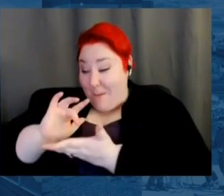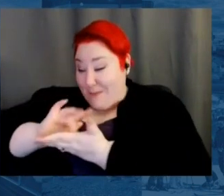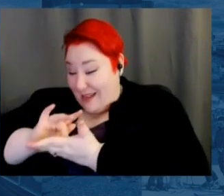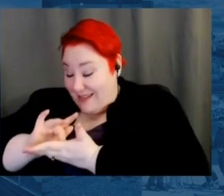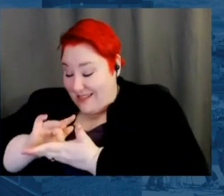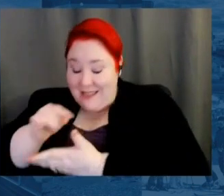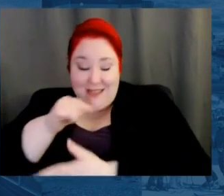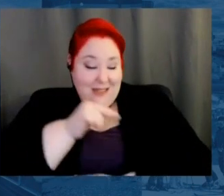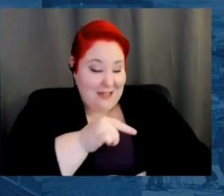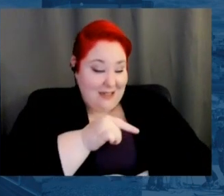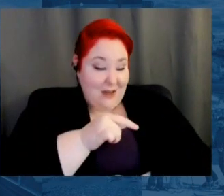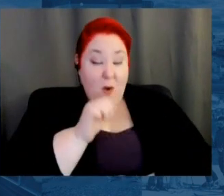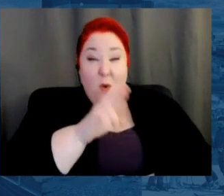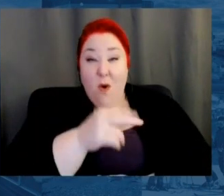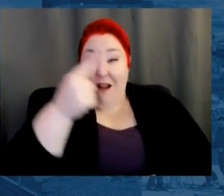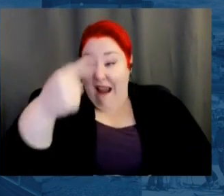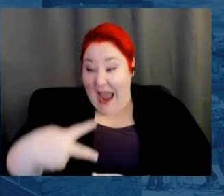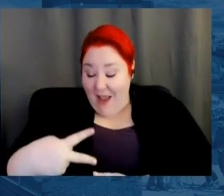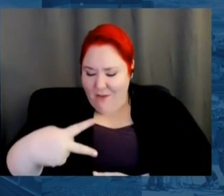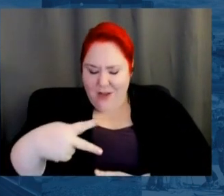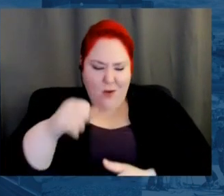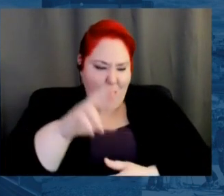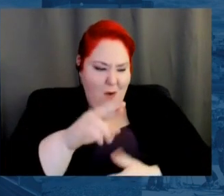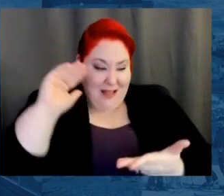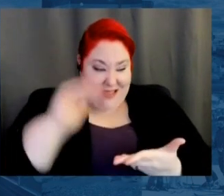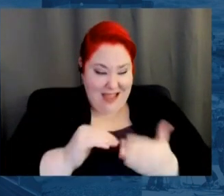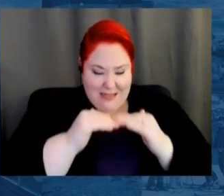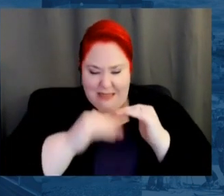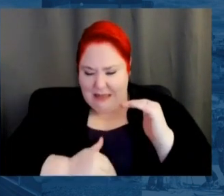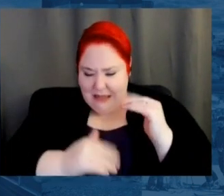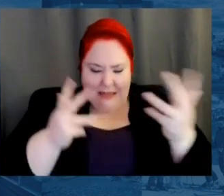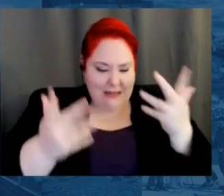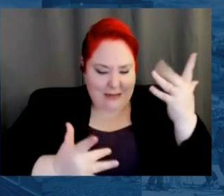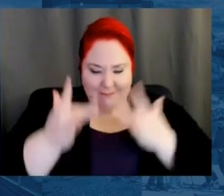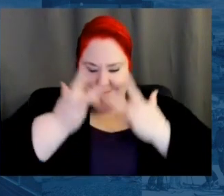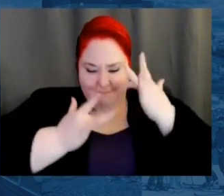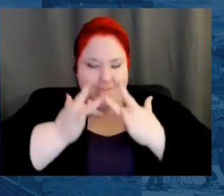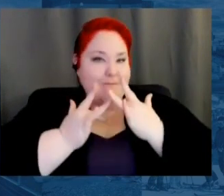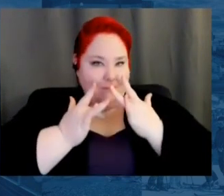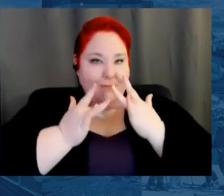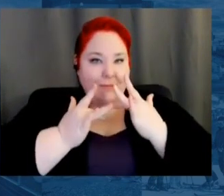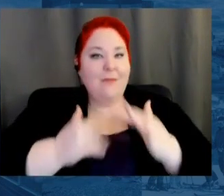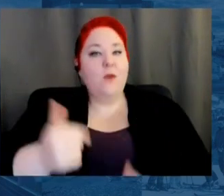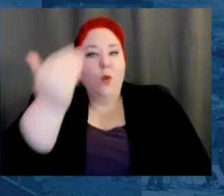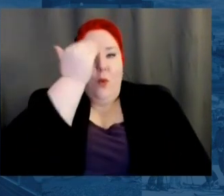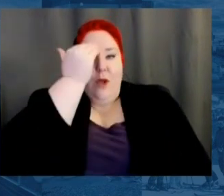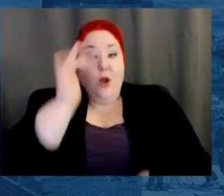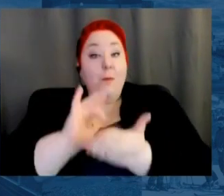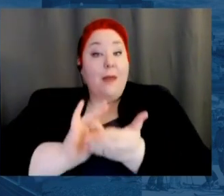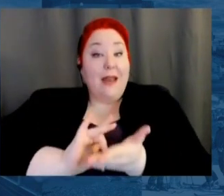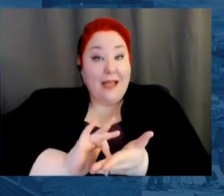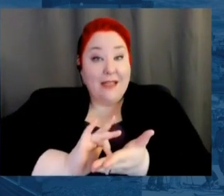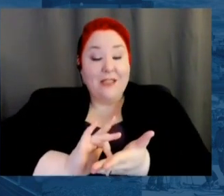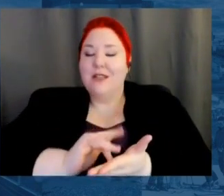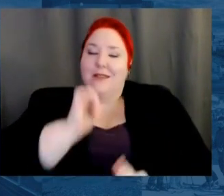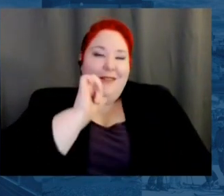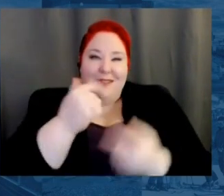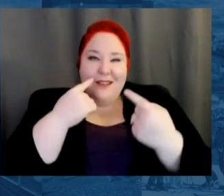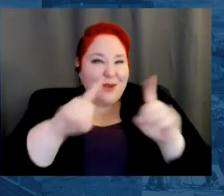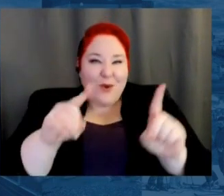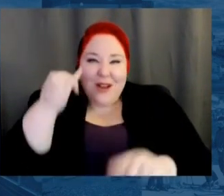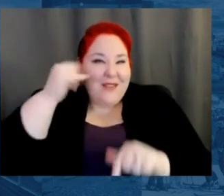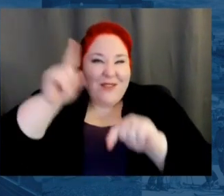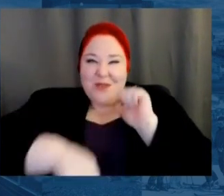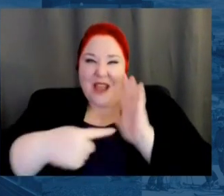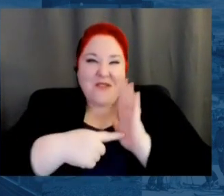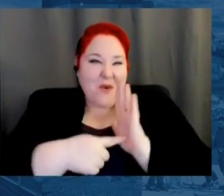and take half of it or even less. We also know that medication just doesn't work if you can't afford it.